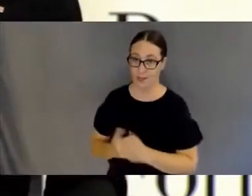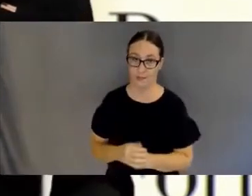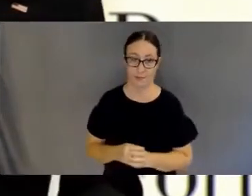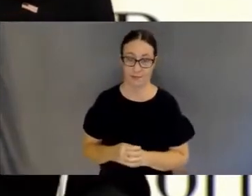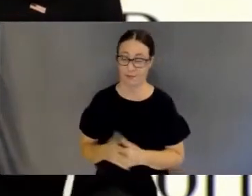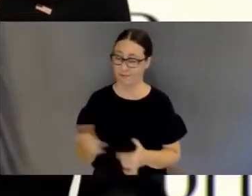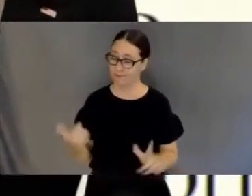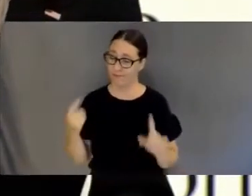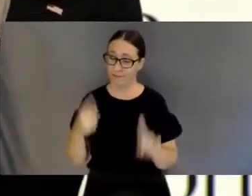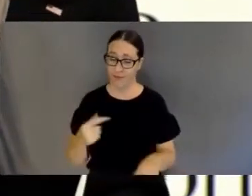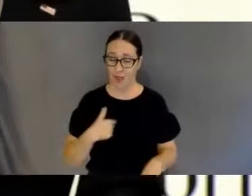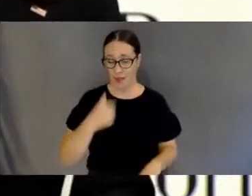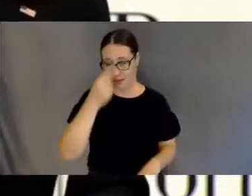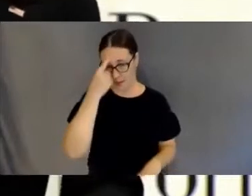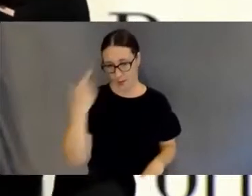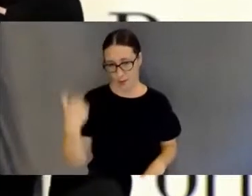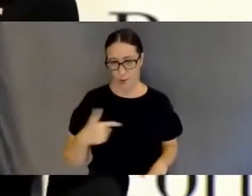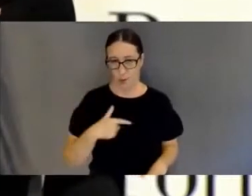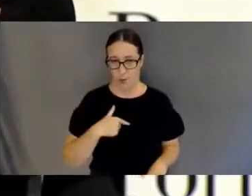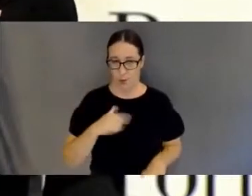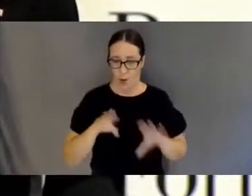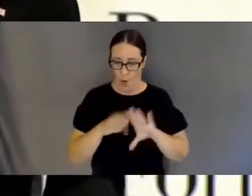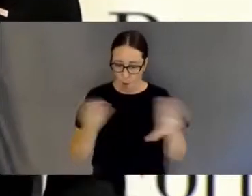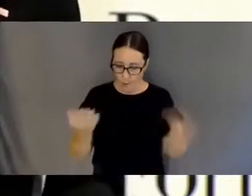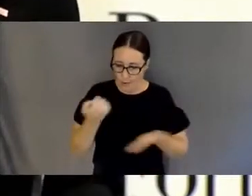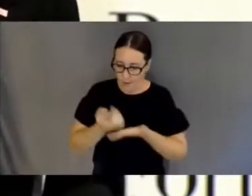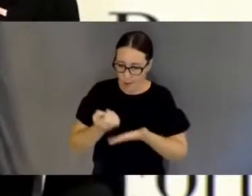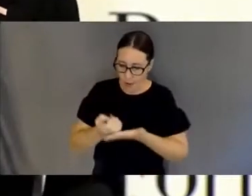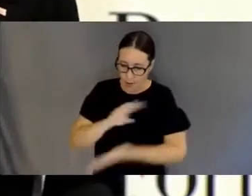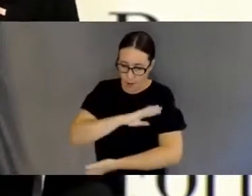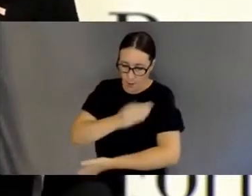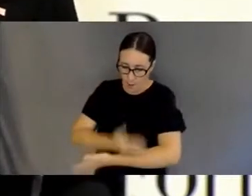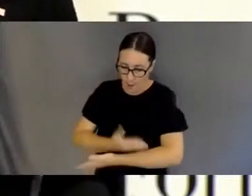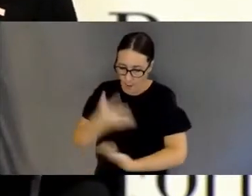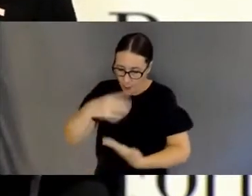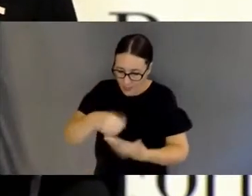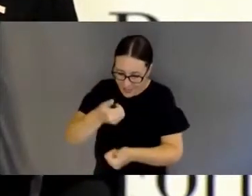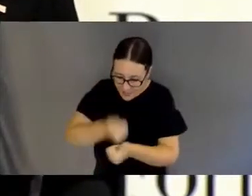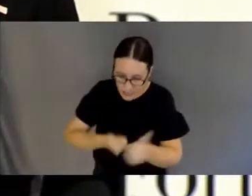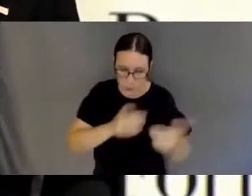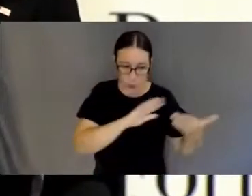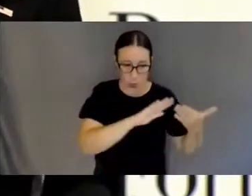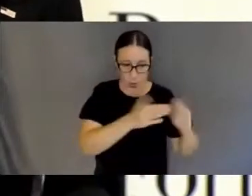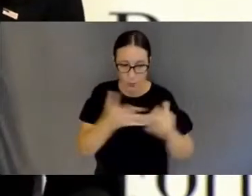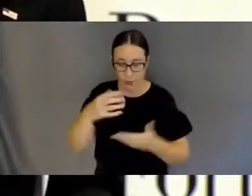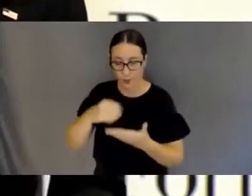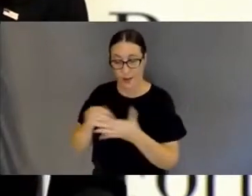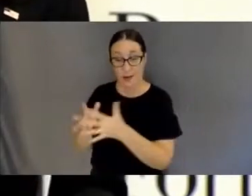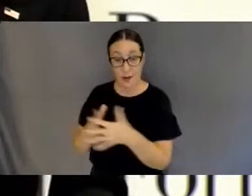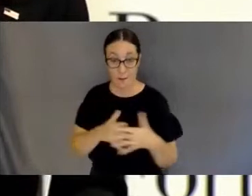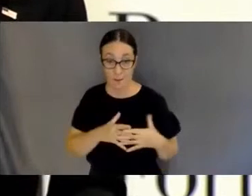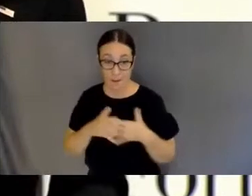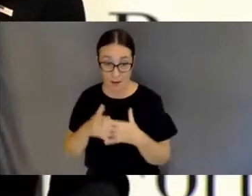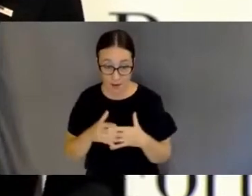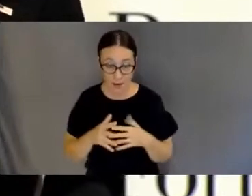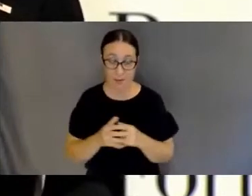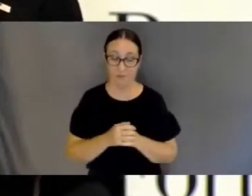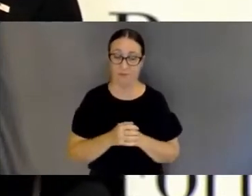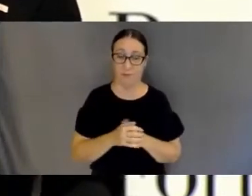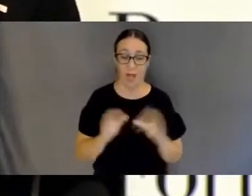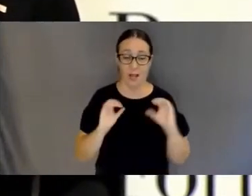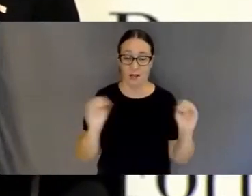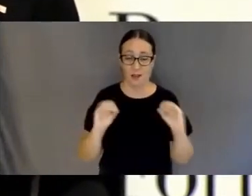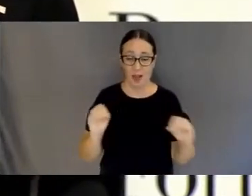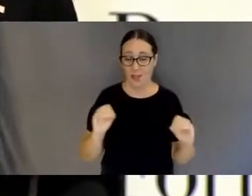I believe that when we unlock the economic power of every community in America, there is nothing we